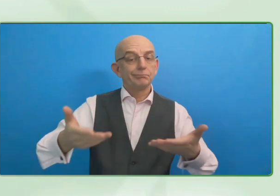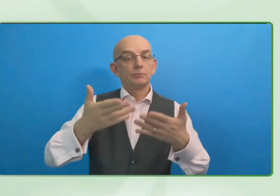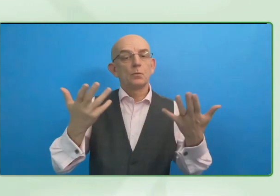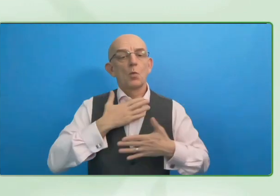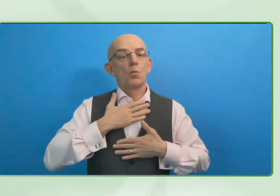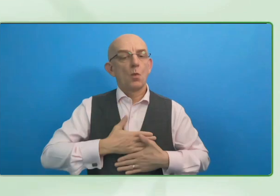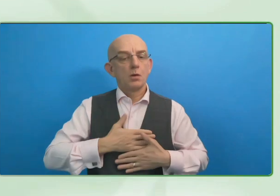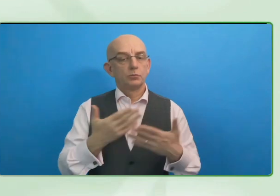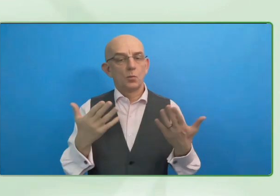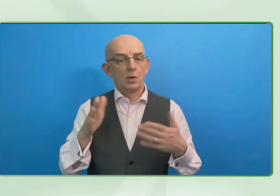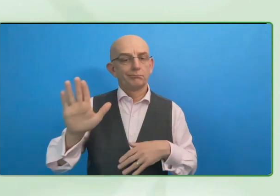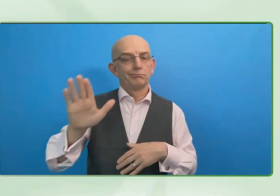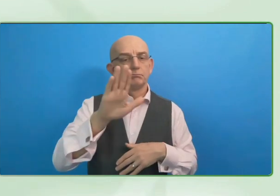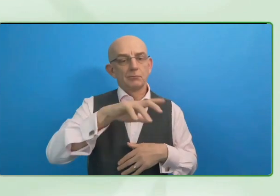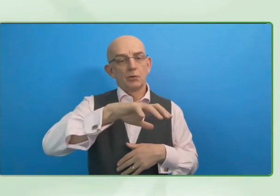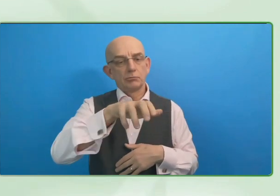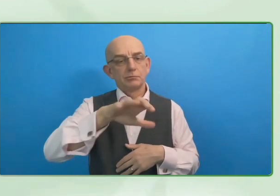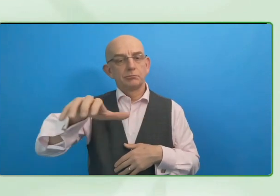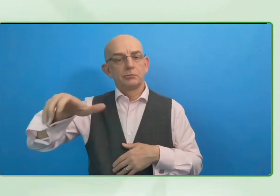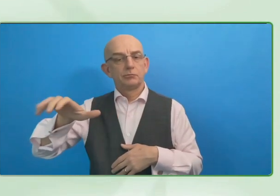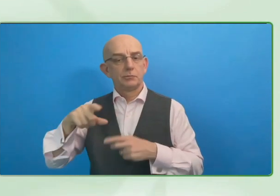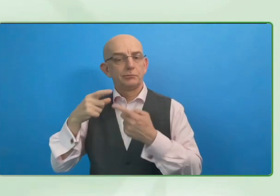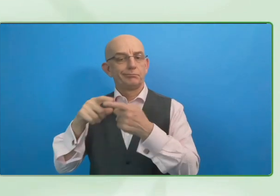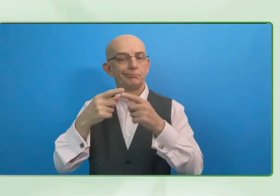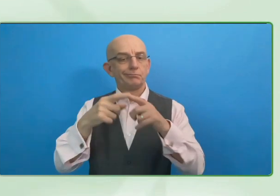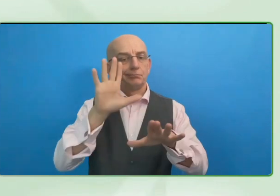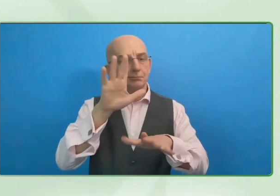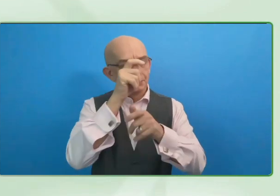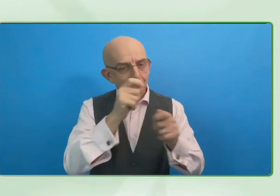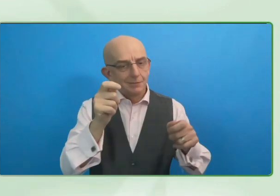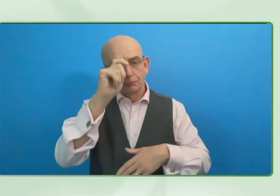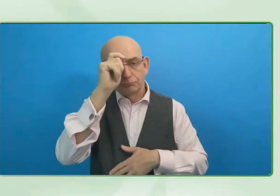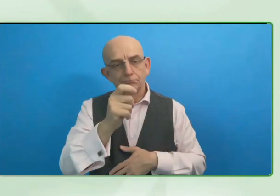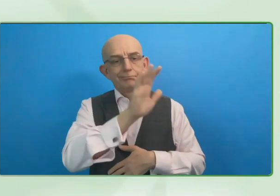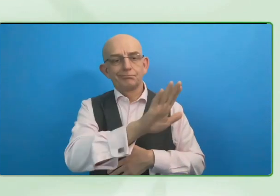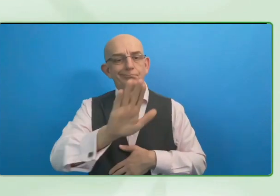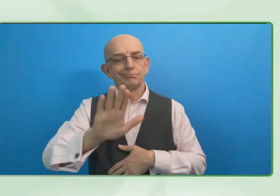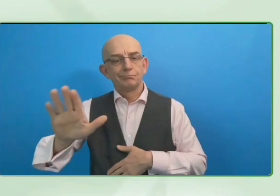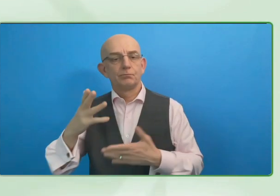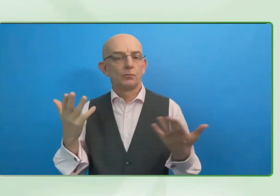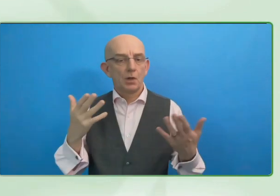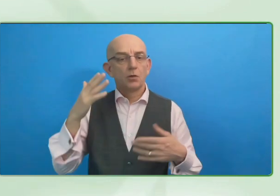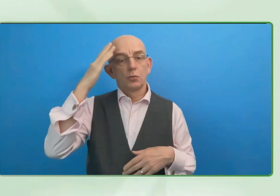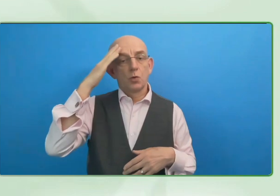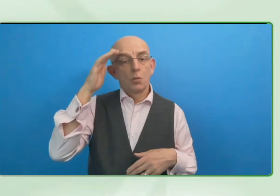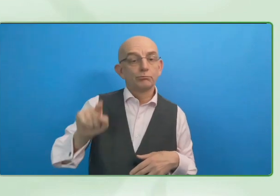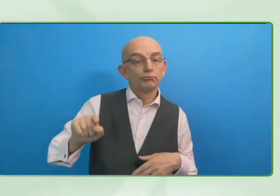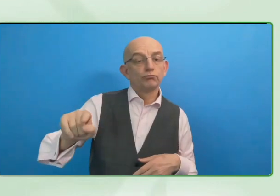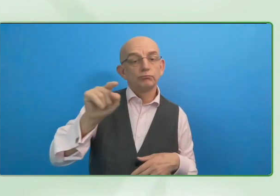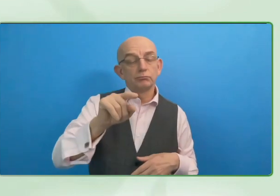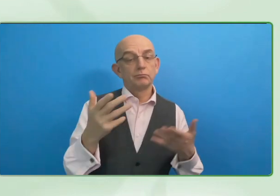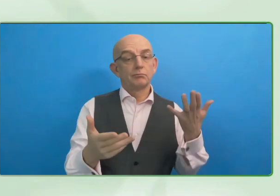know that in most countries there are people or already call centers of the